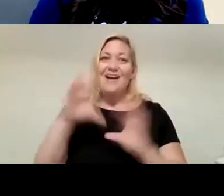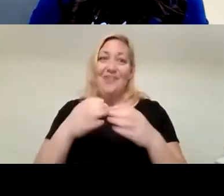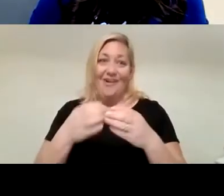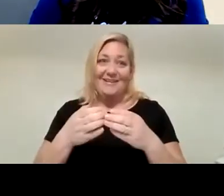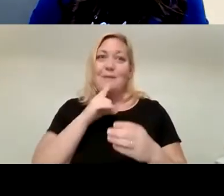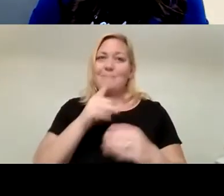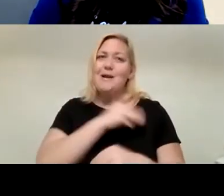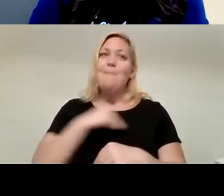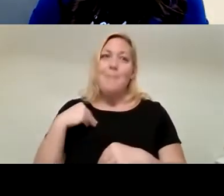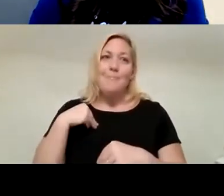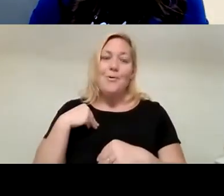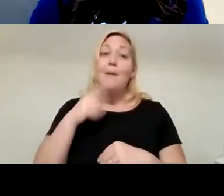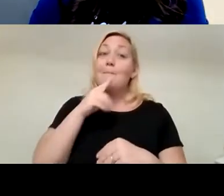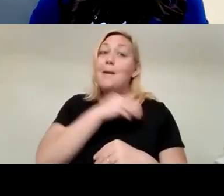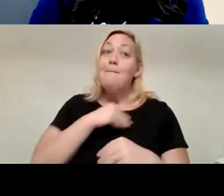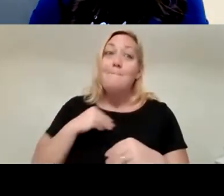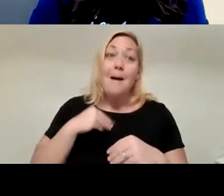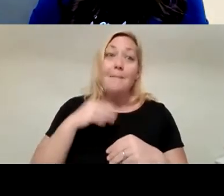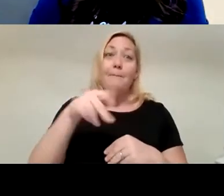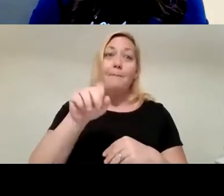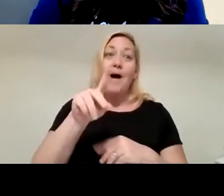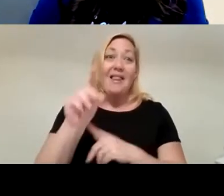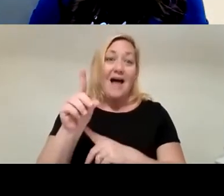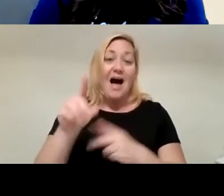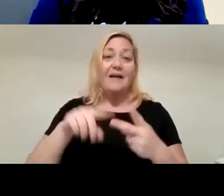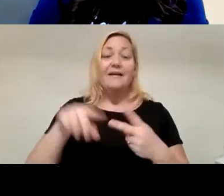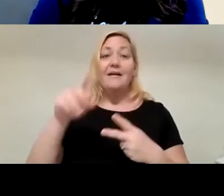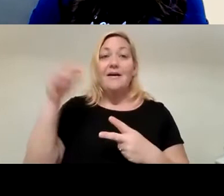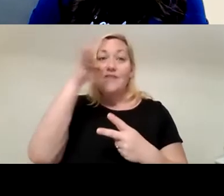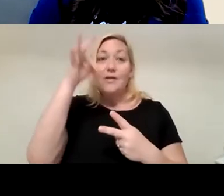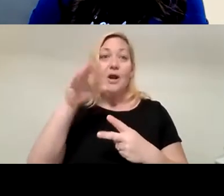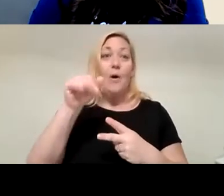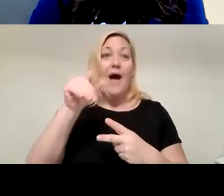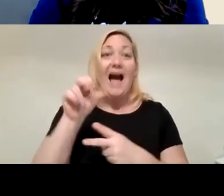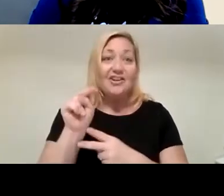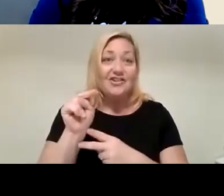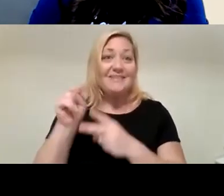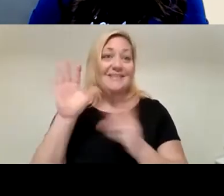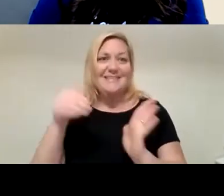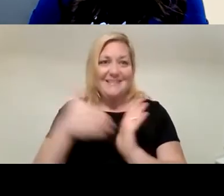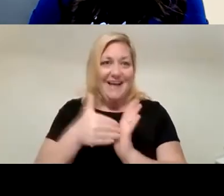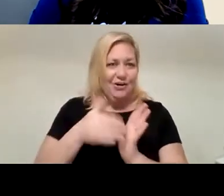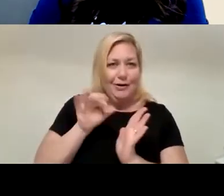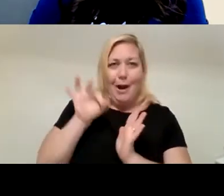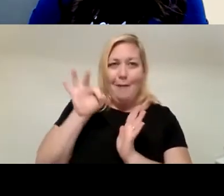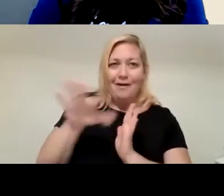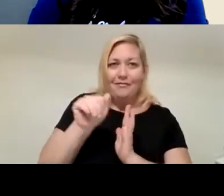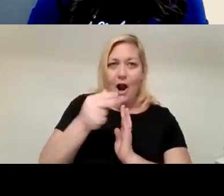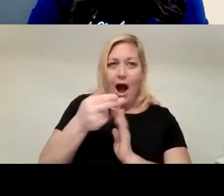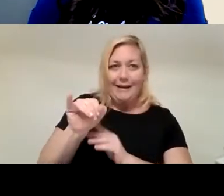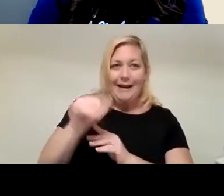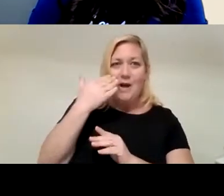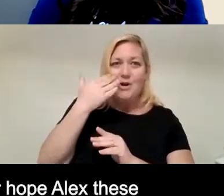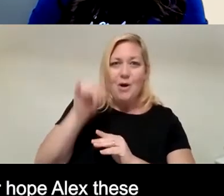being a member of PALAD, being a member of the Filipino Action Center. And I'll plug this for Aki, because I know that's a